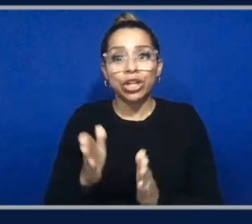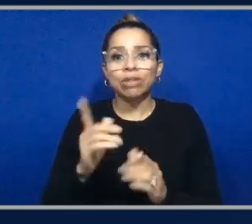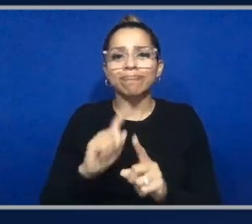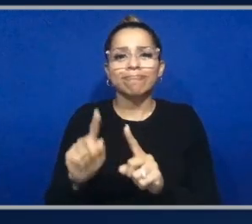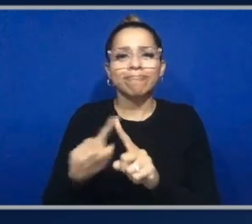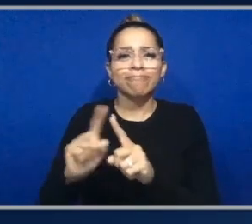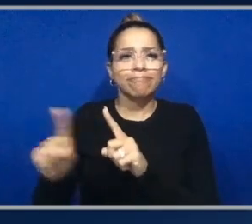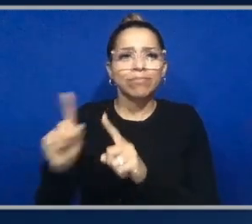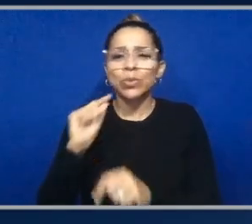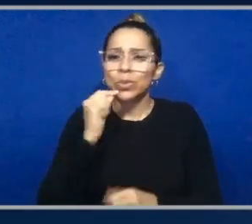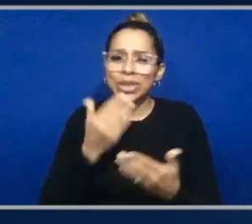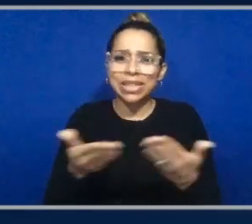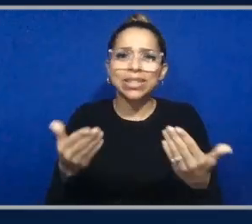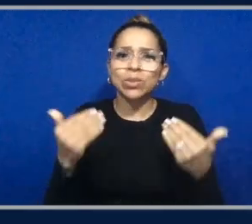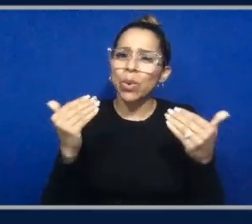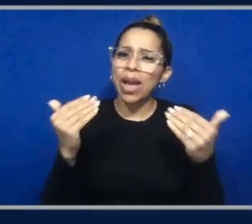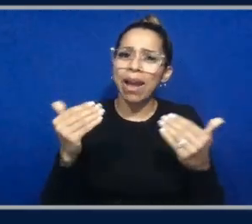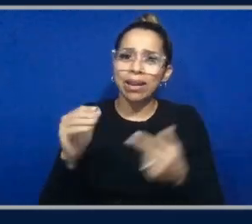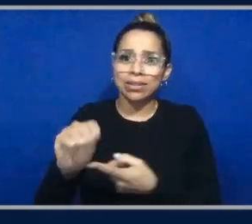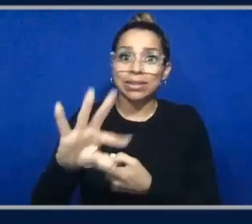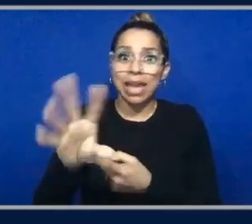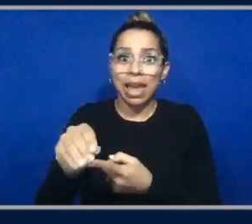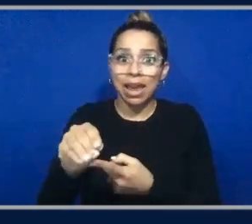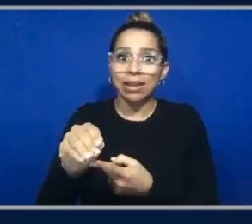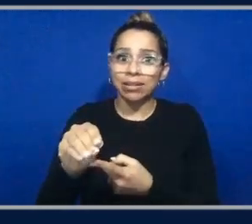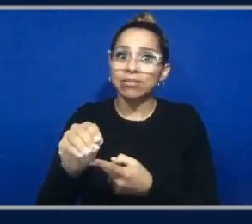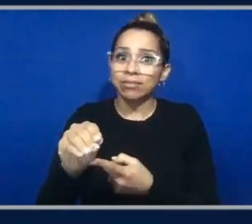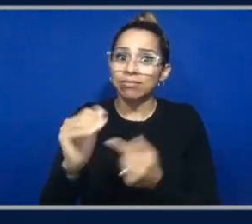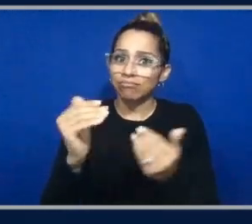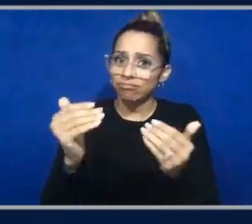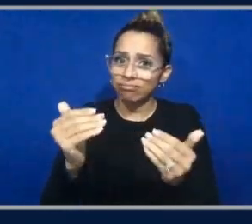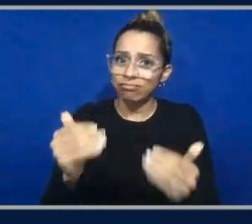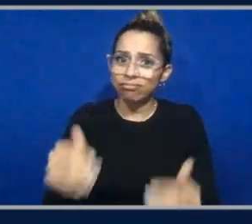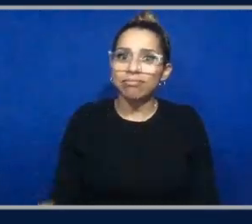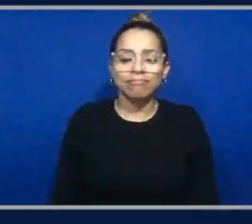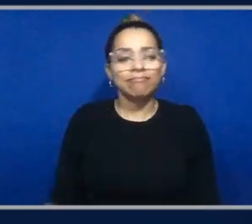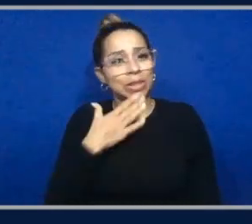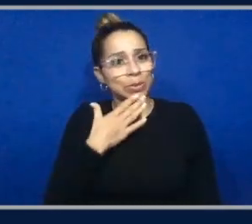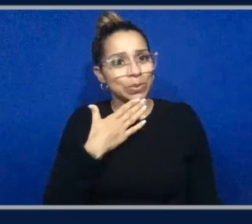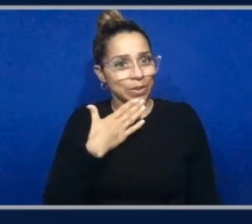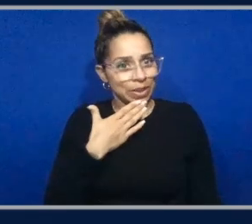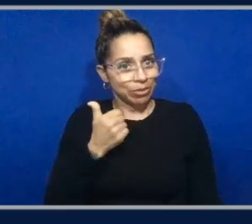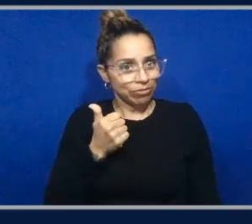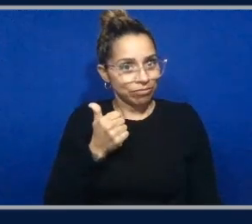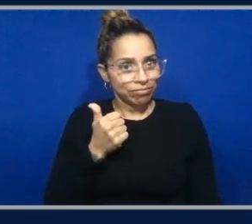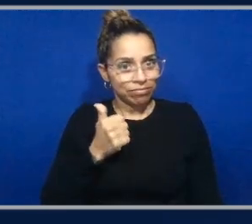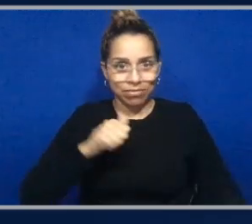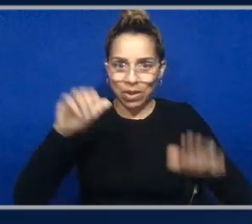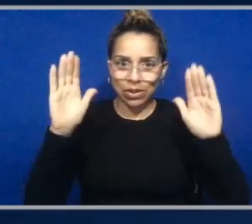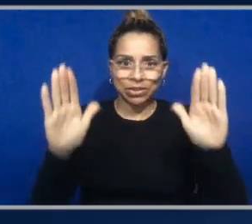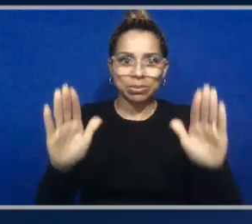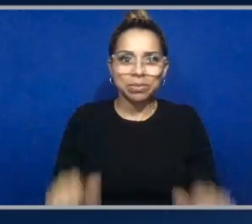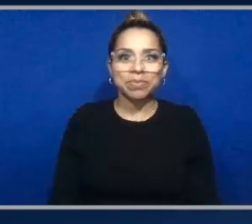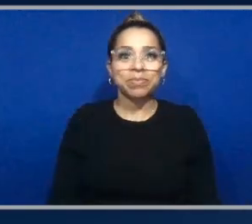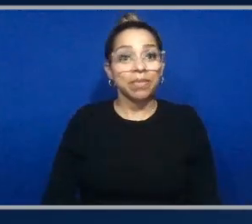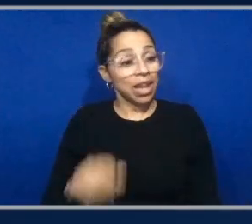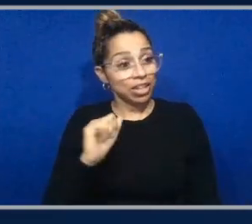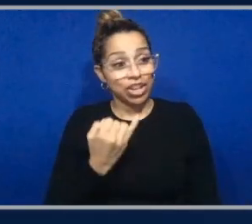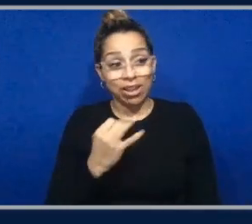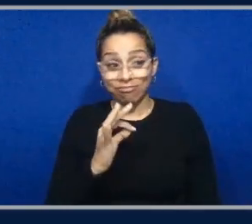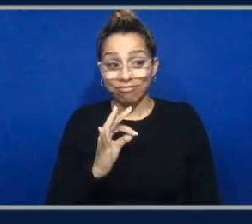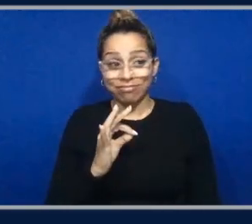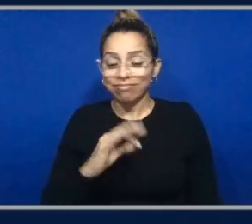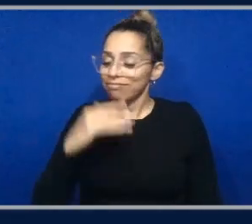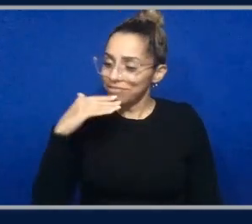here and give it a shot. Yeah, thank you. Awesome. AJ? Yeah, thanks so much. A lot of fun. Thank you so much. If you're